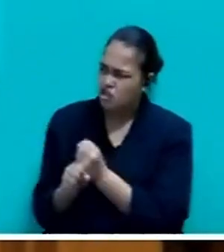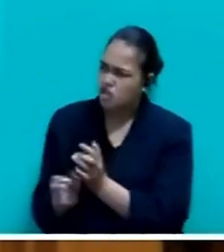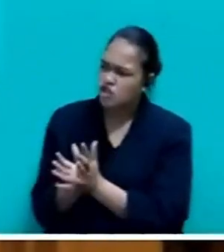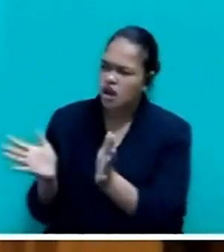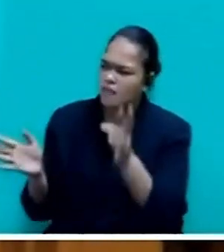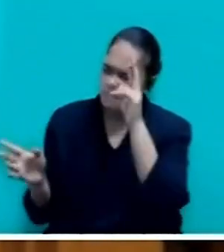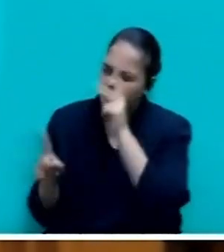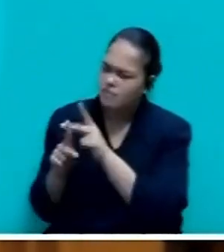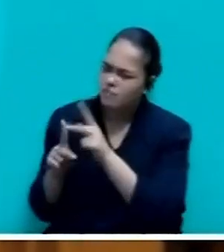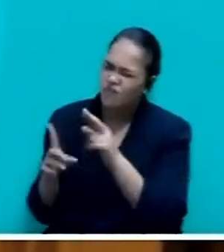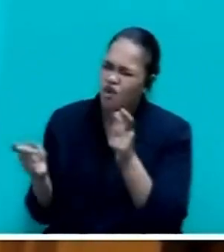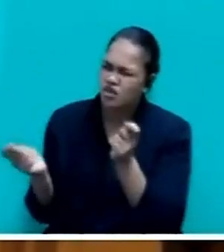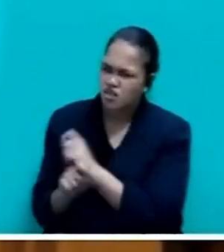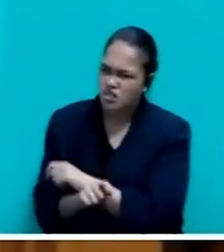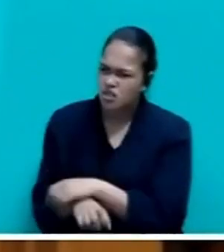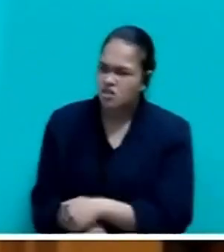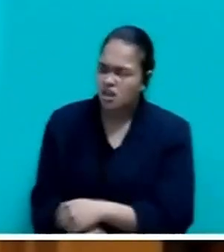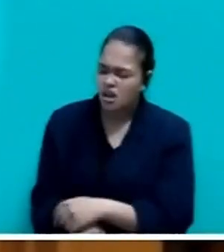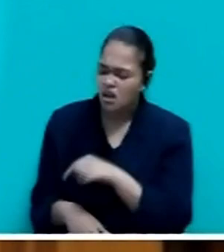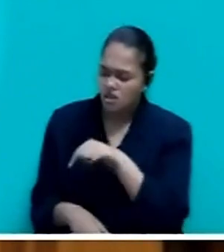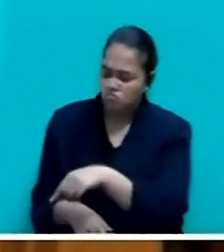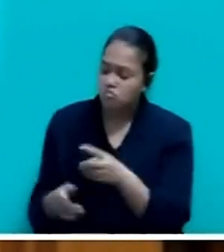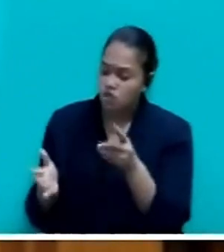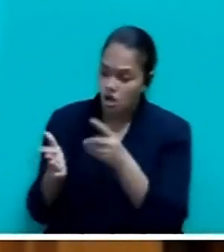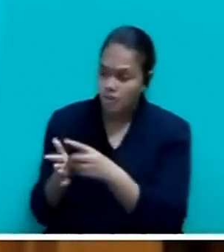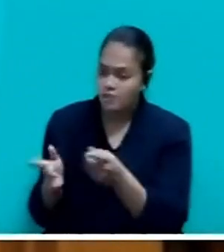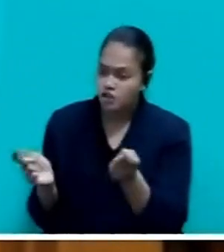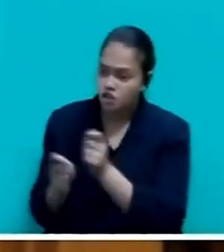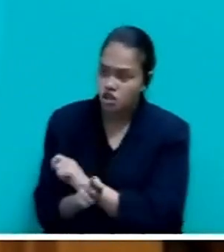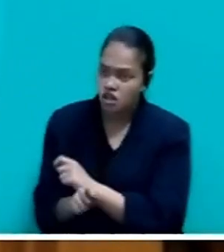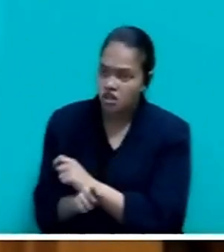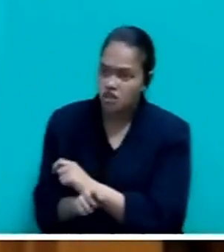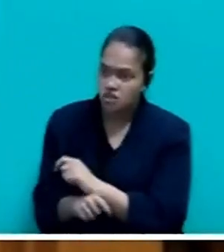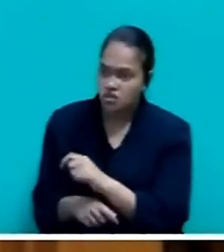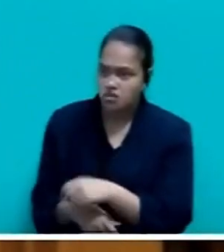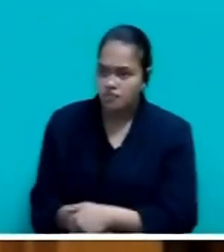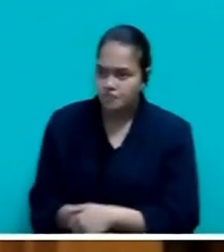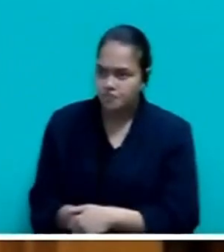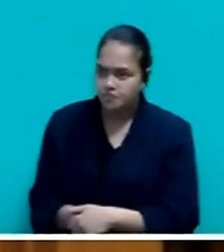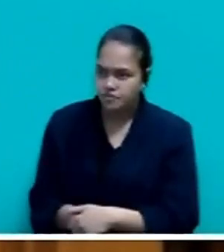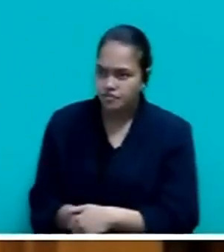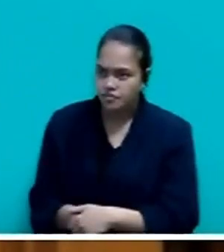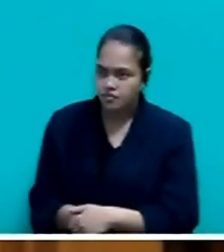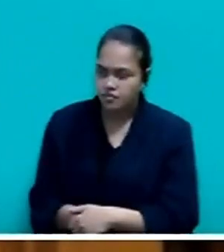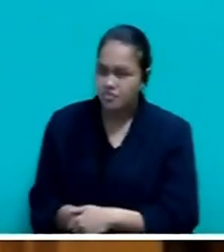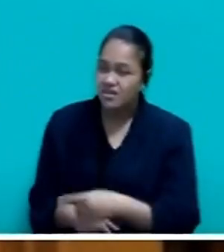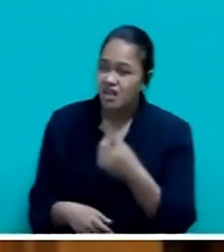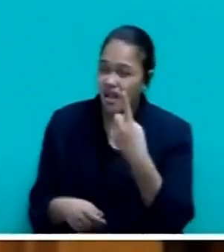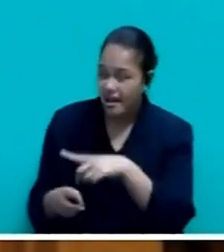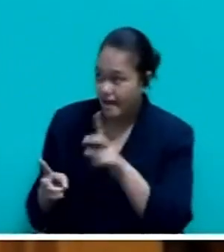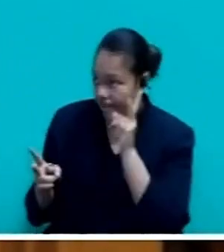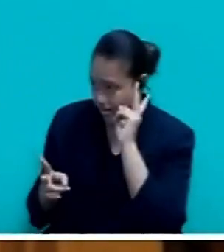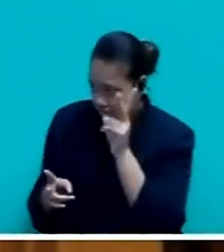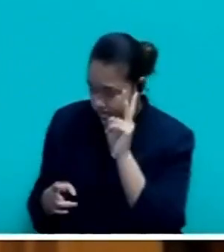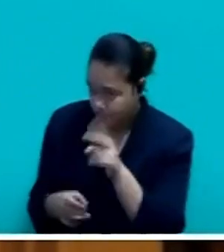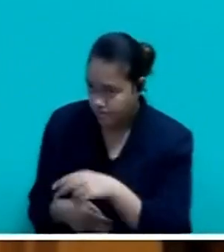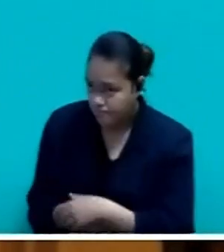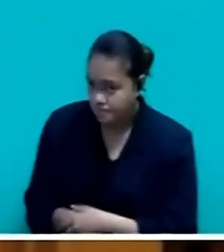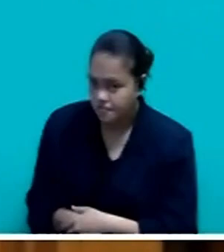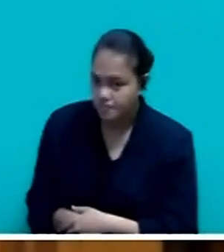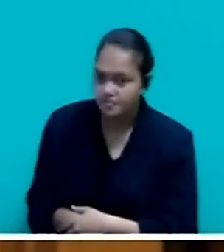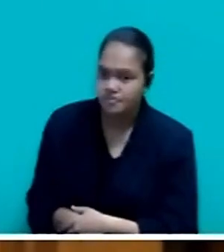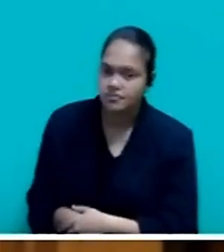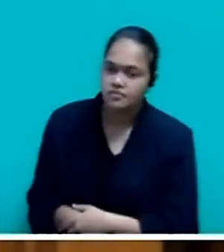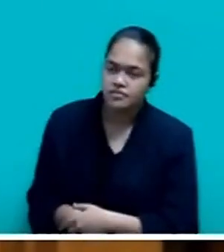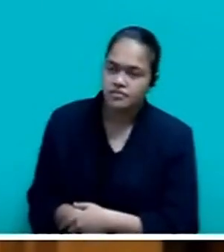to be detrimental to something tomorrow, so it needs to be done today. That's not being offered. And again,